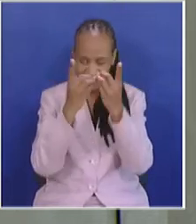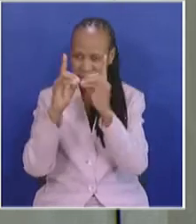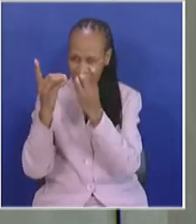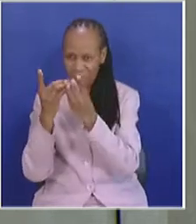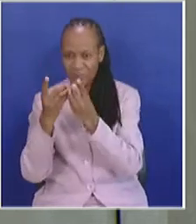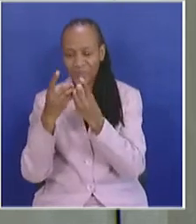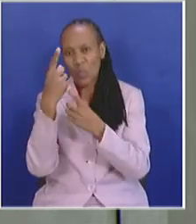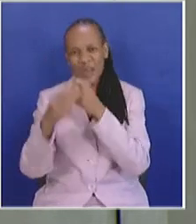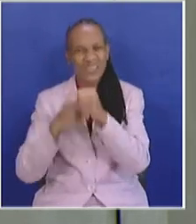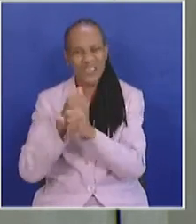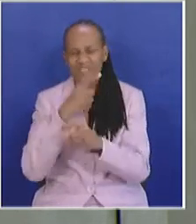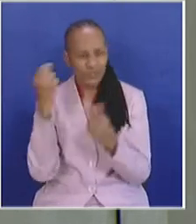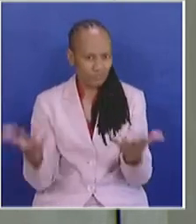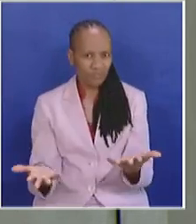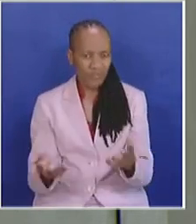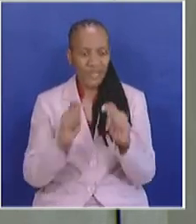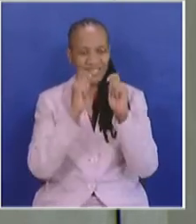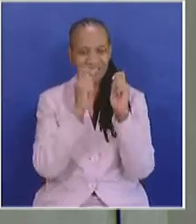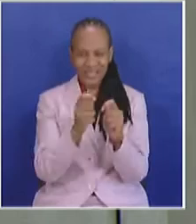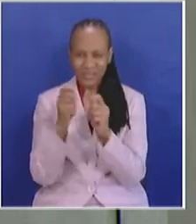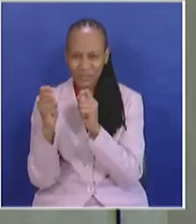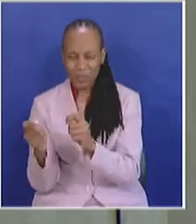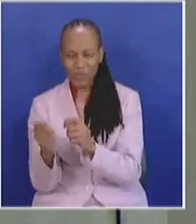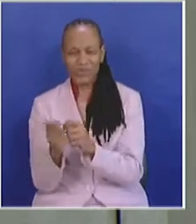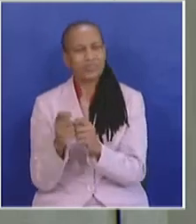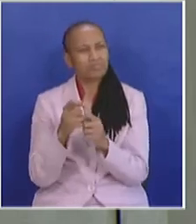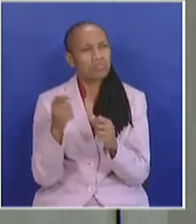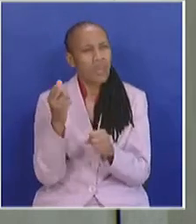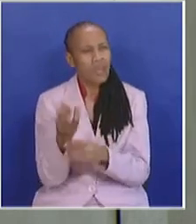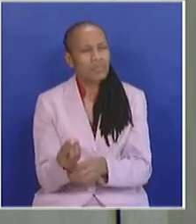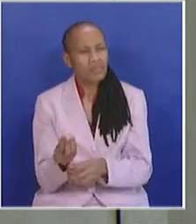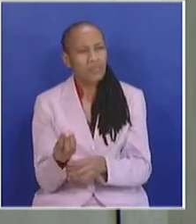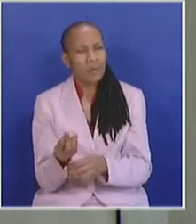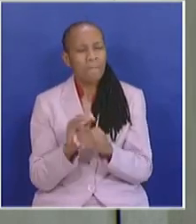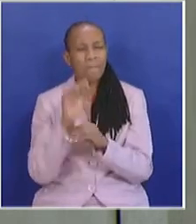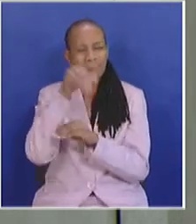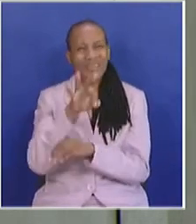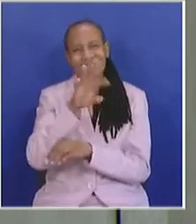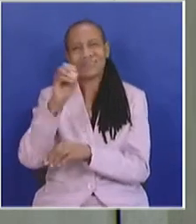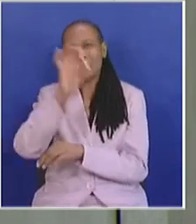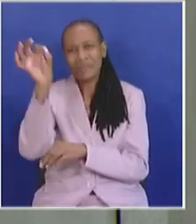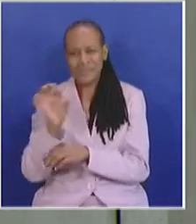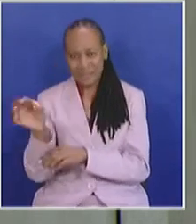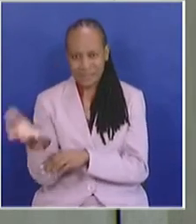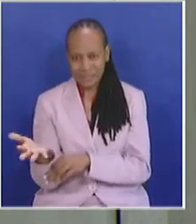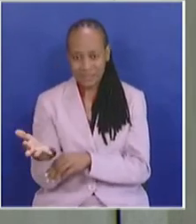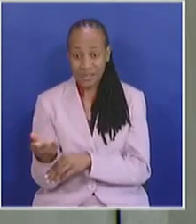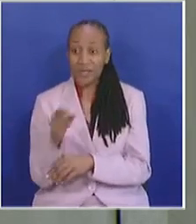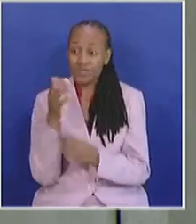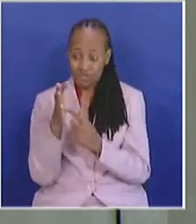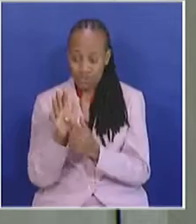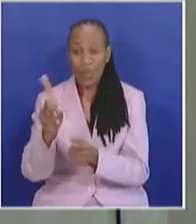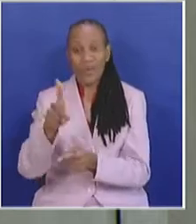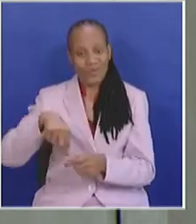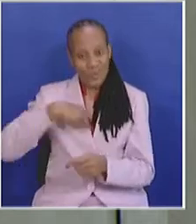and logistics make up more than 40% of this investment, since this is how we improve and